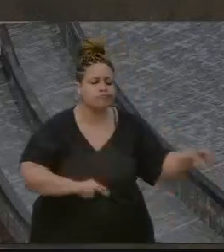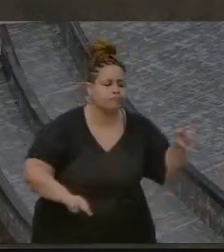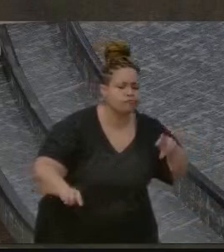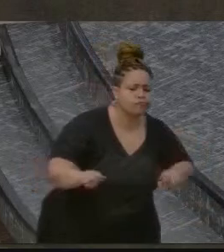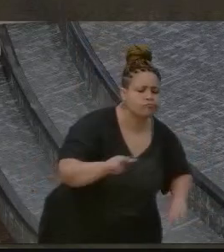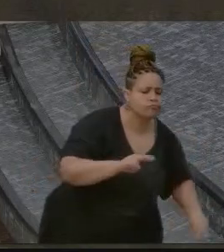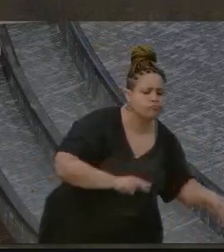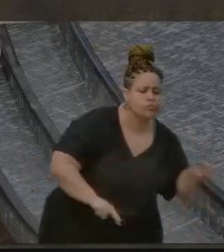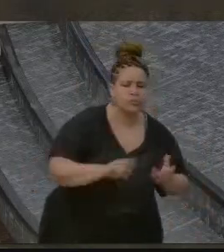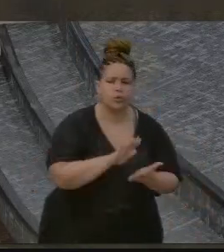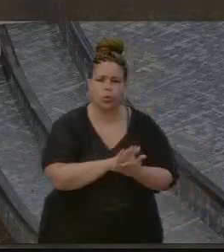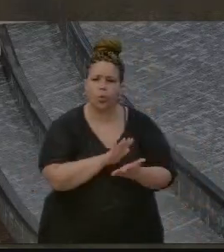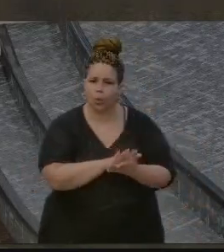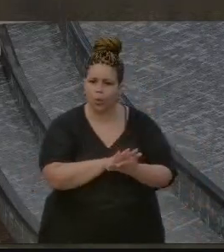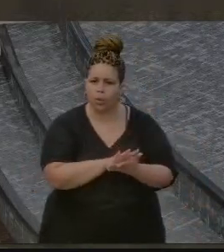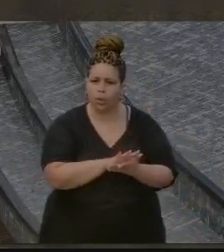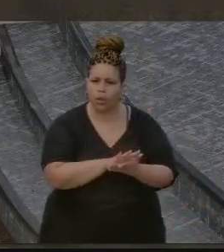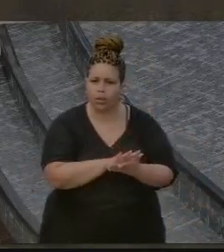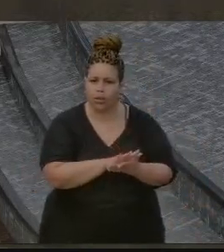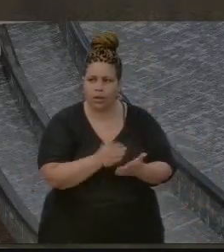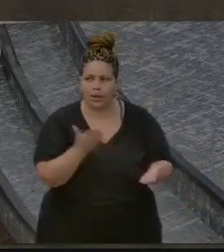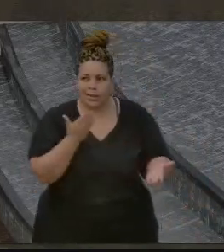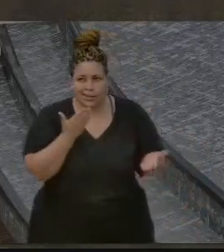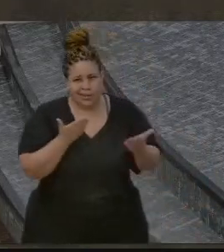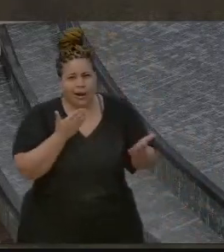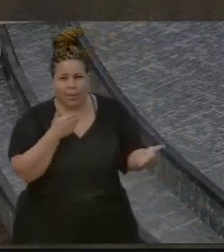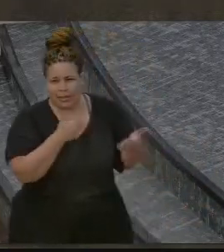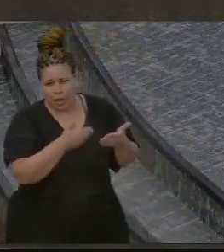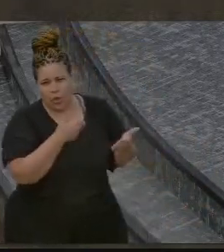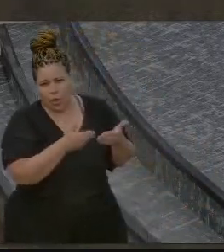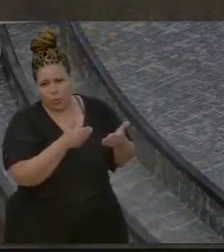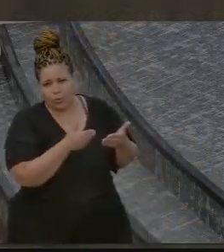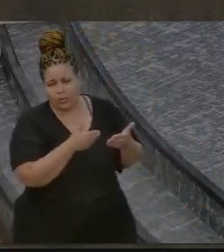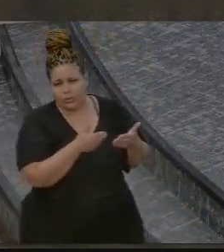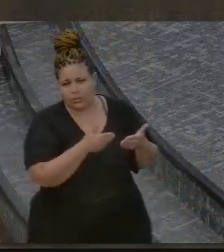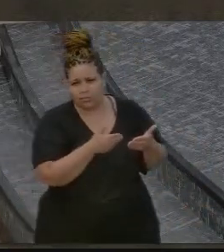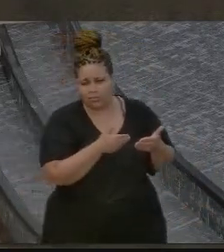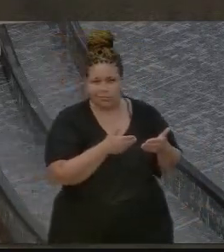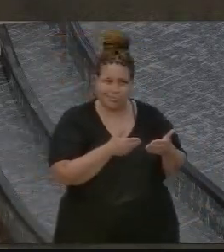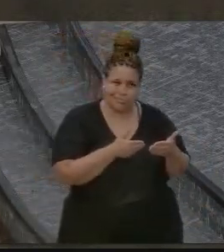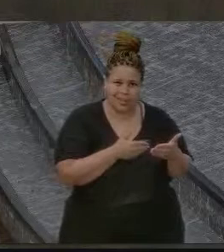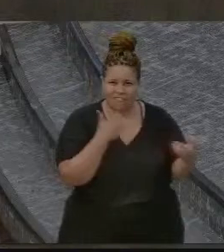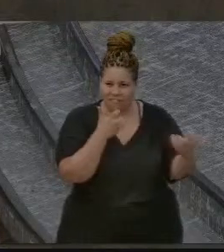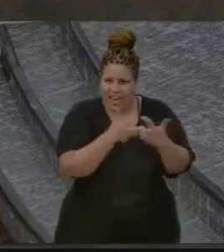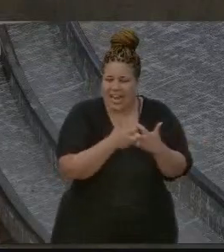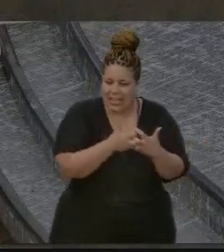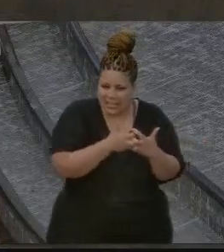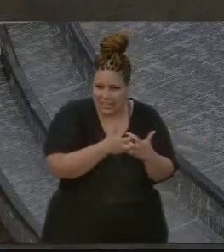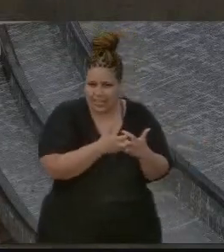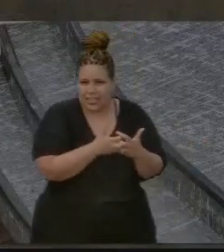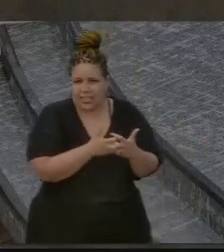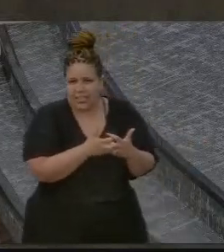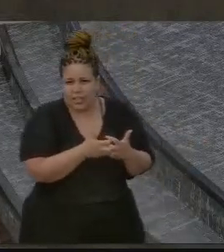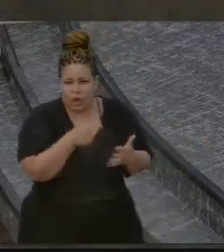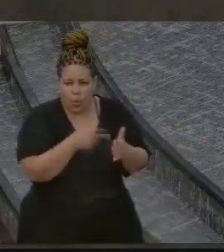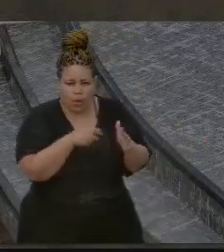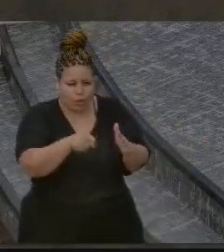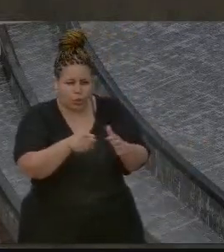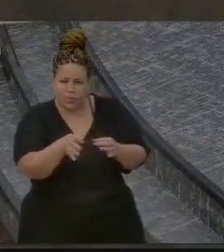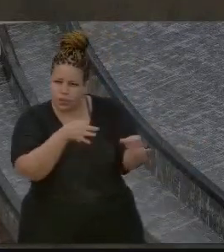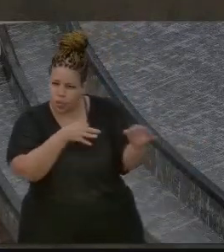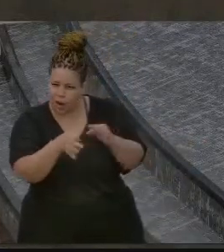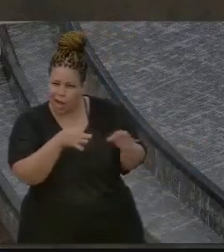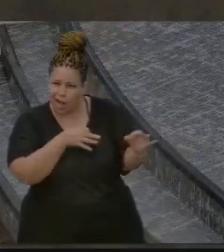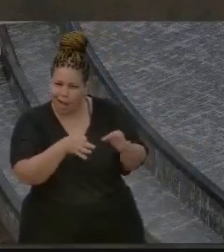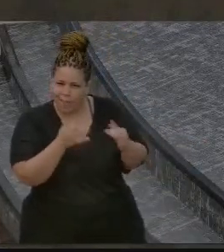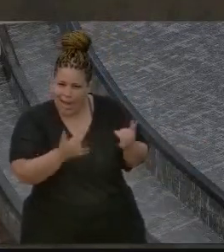I'd say that's probably the closest thing to what you just described that I've heard of. And that scenario is happening